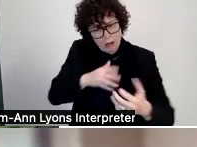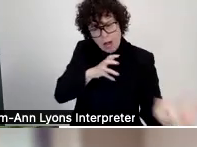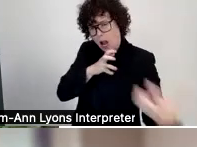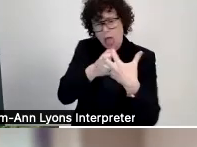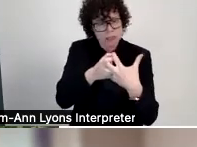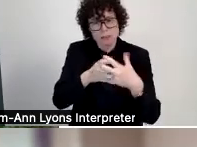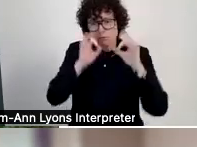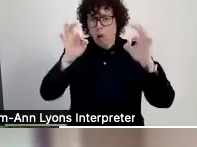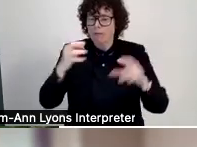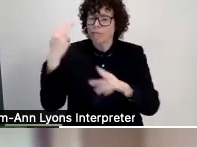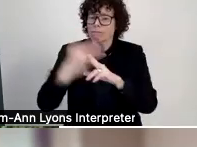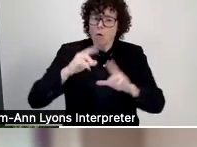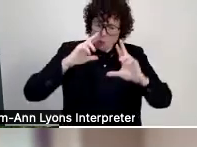disability.